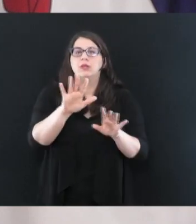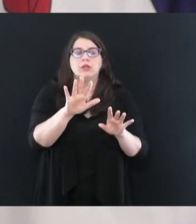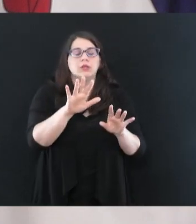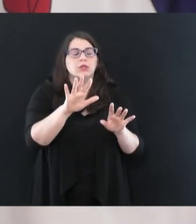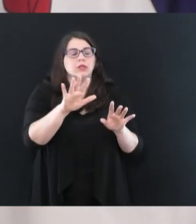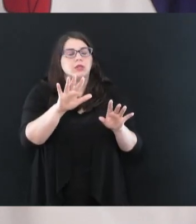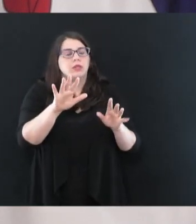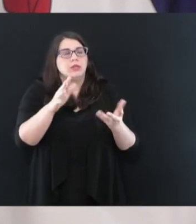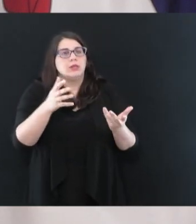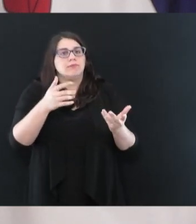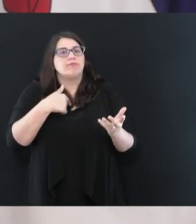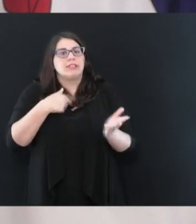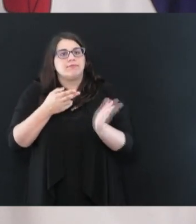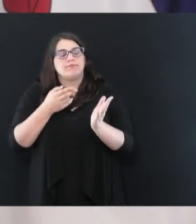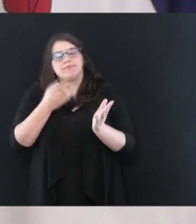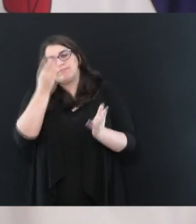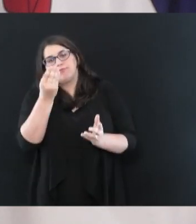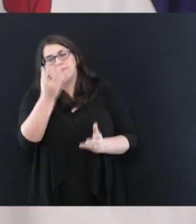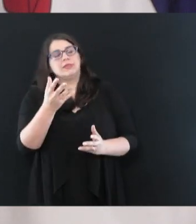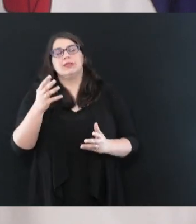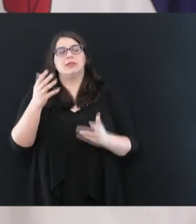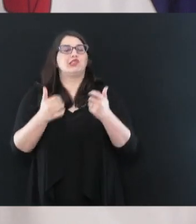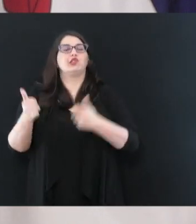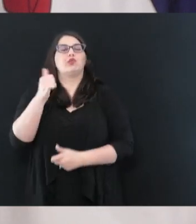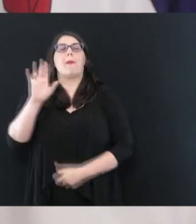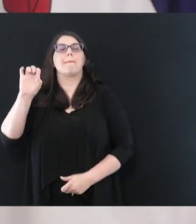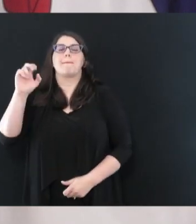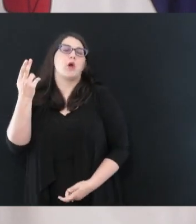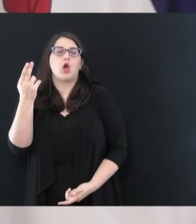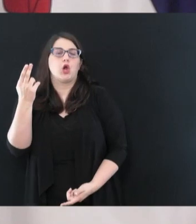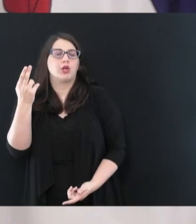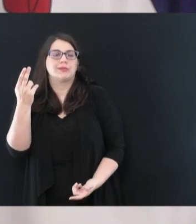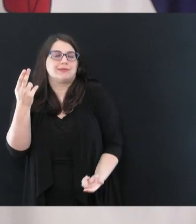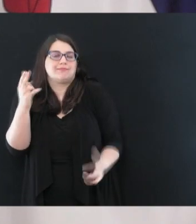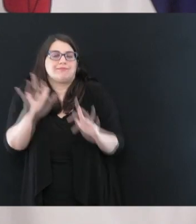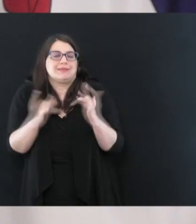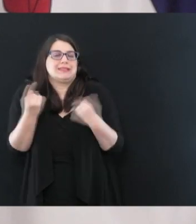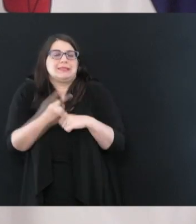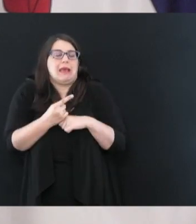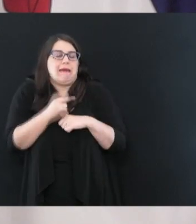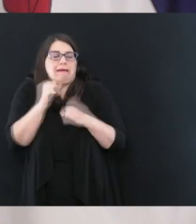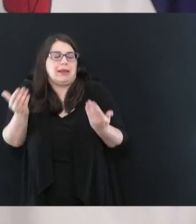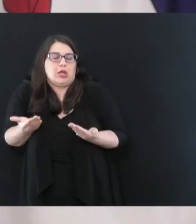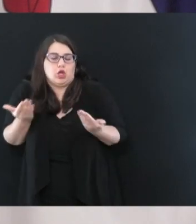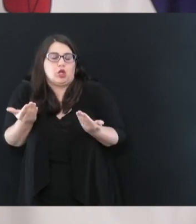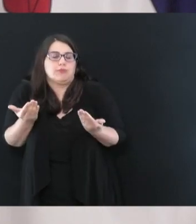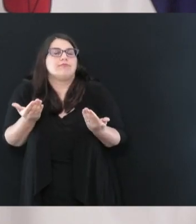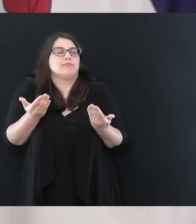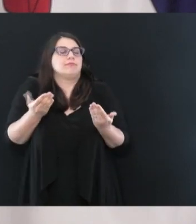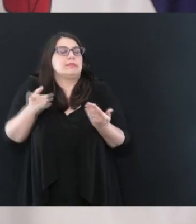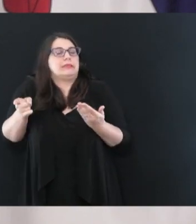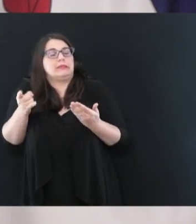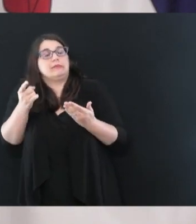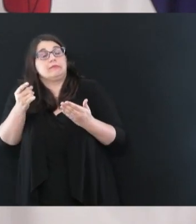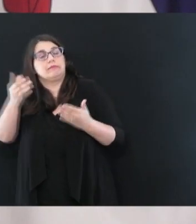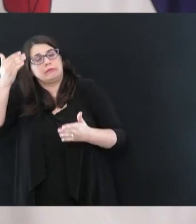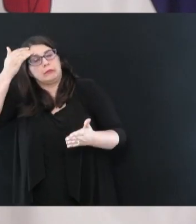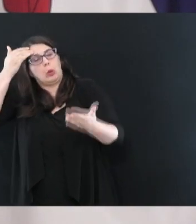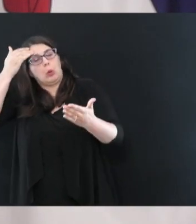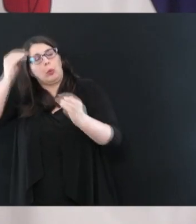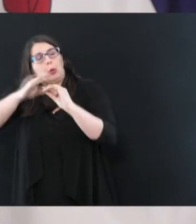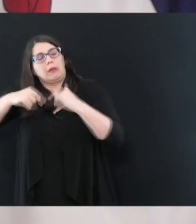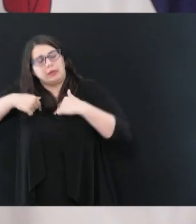well. Superintendent Burks isn't here. He can answer it a whole lot better than I. I know we have a critical situation